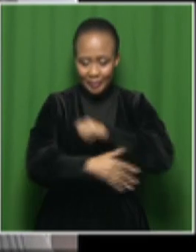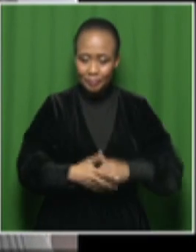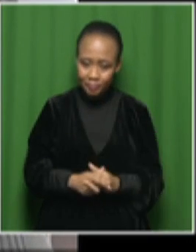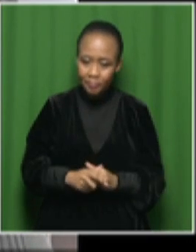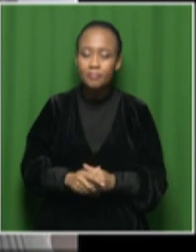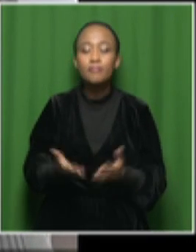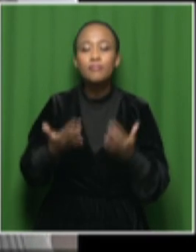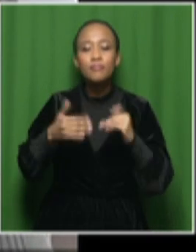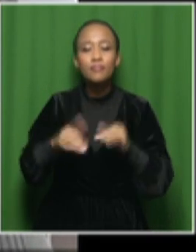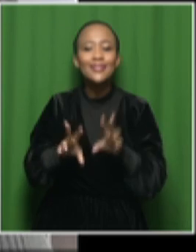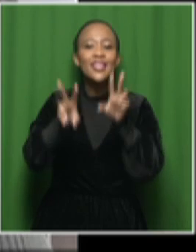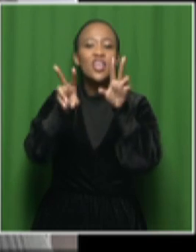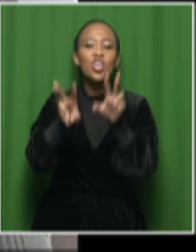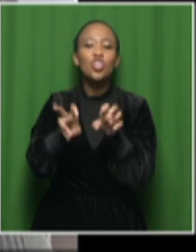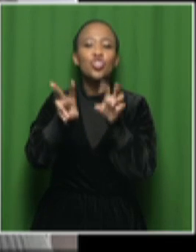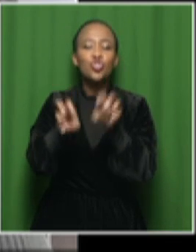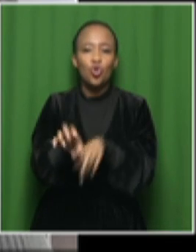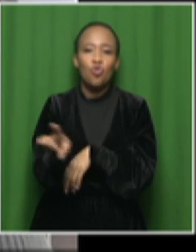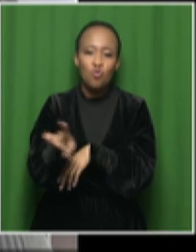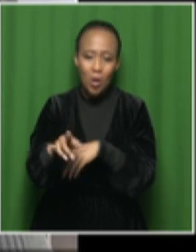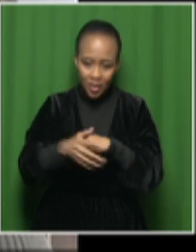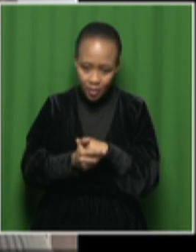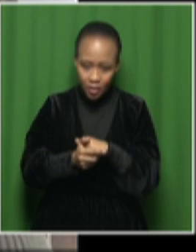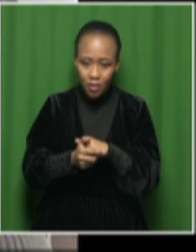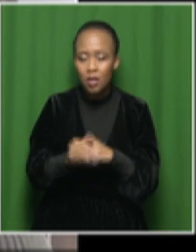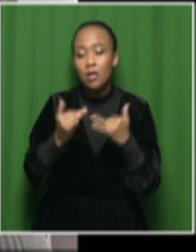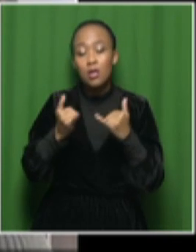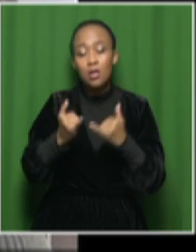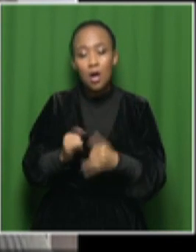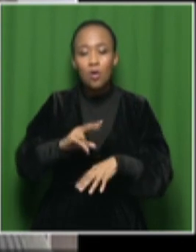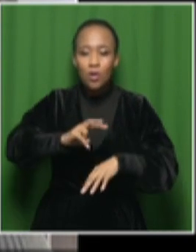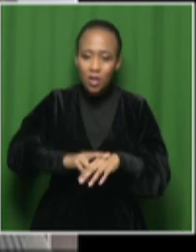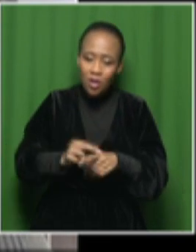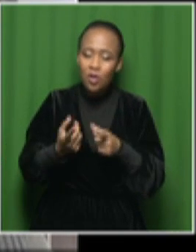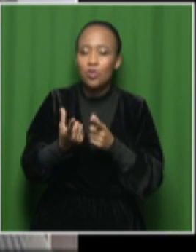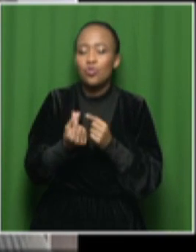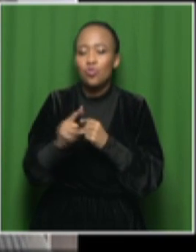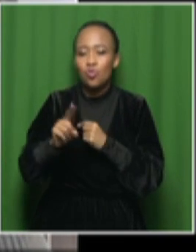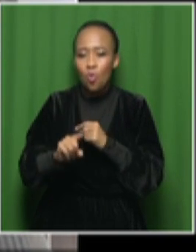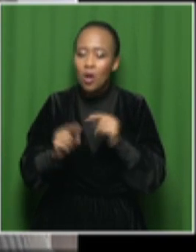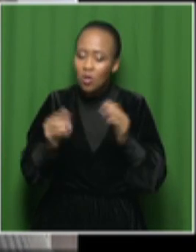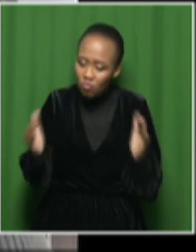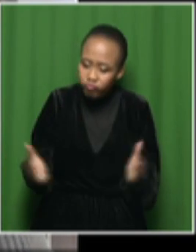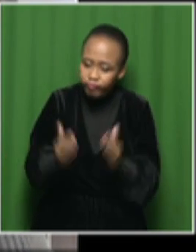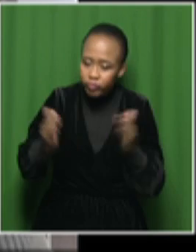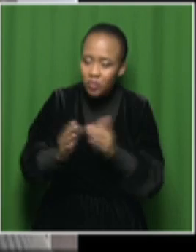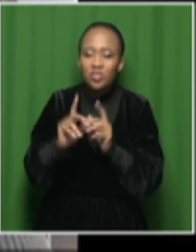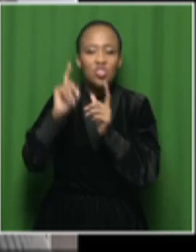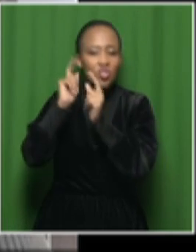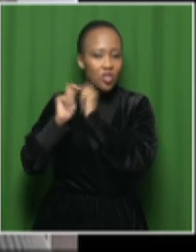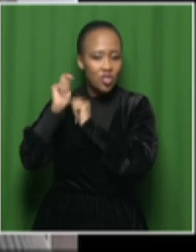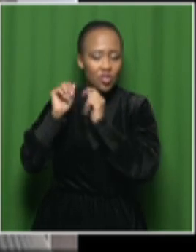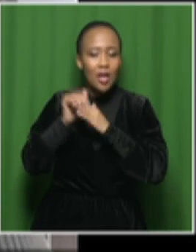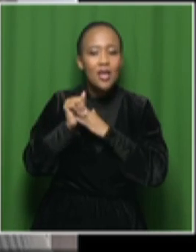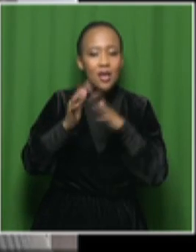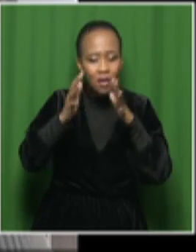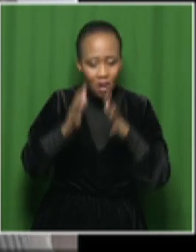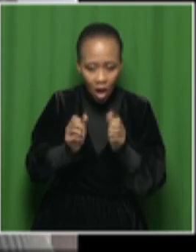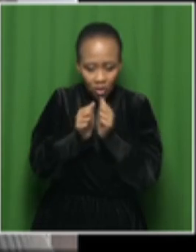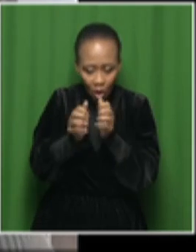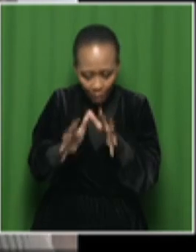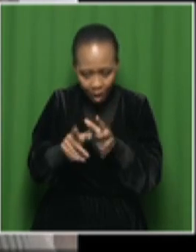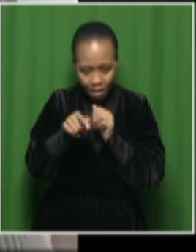issue of the issue of promotion of the status of traditional healers, traditional medicine, it